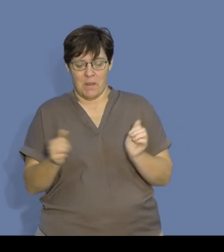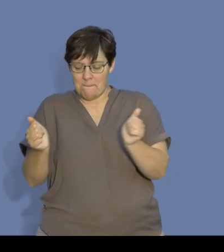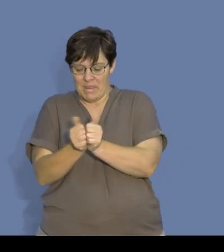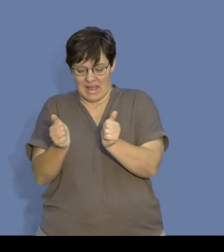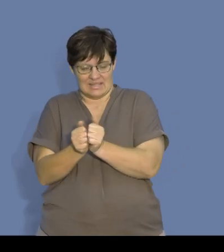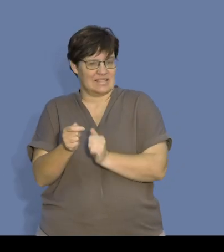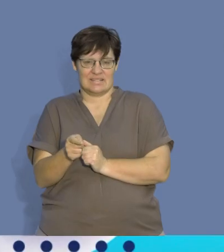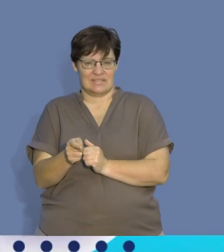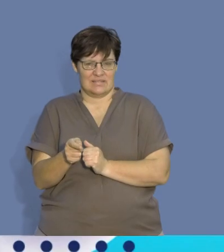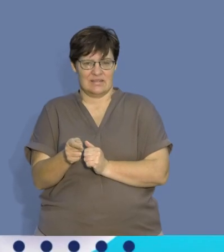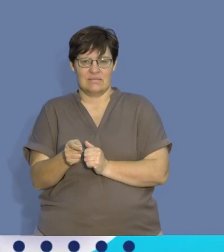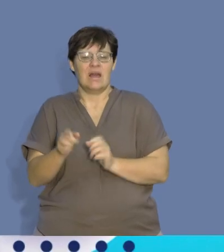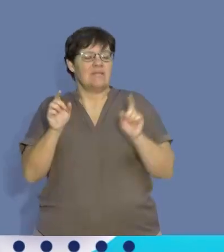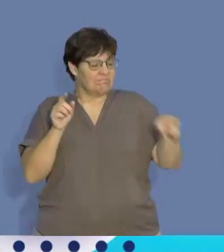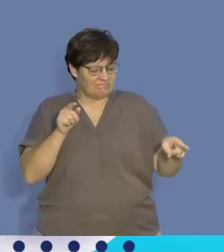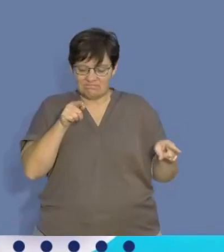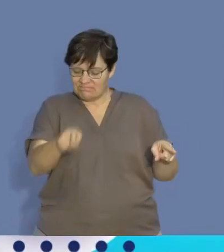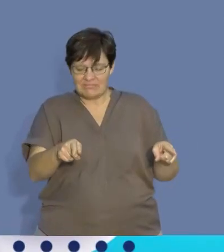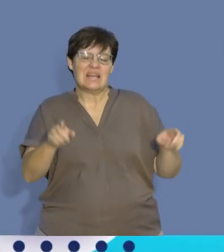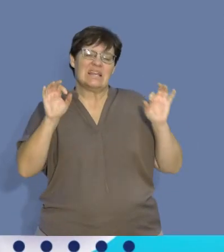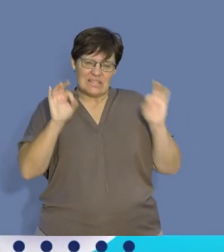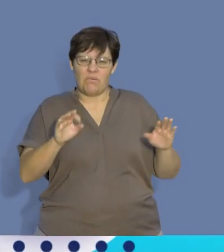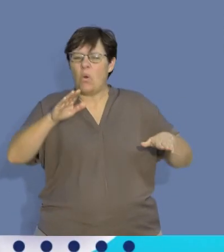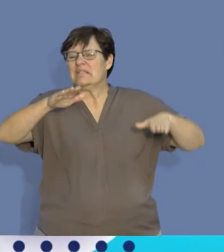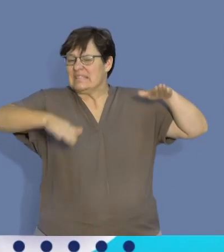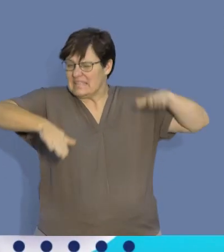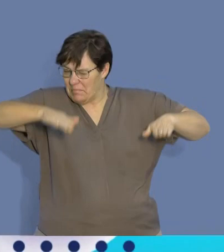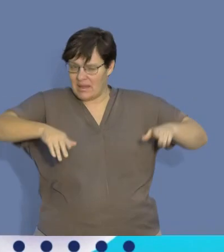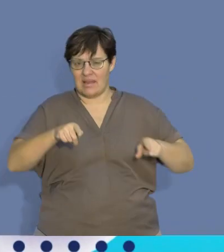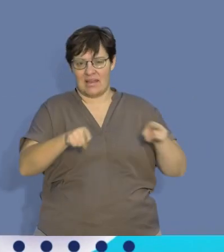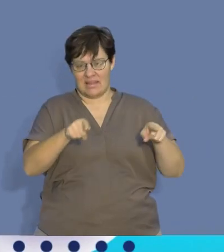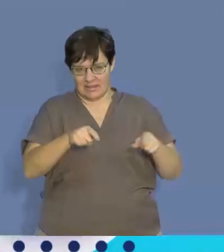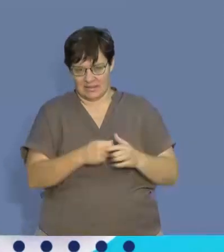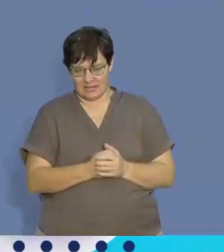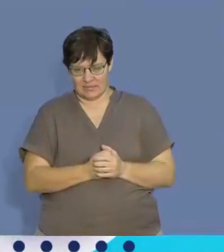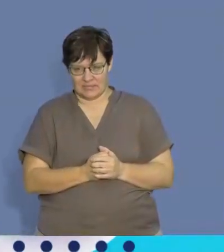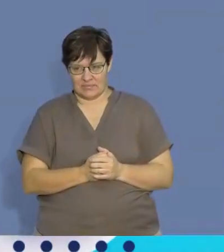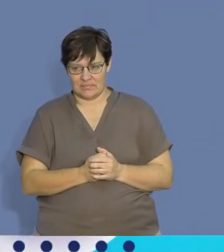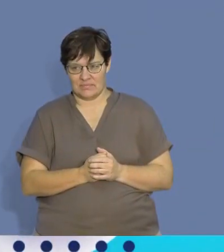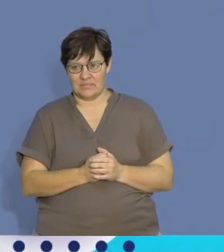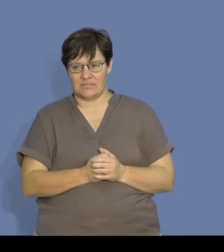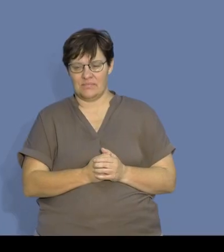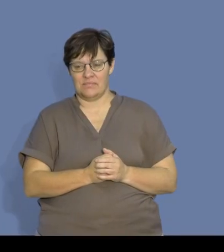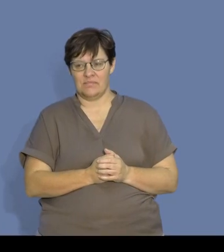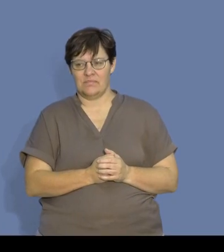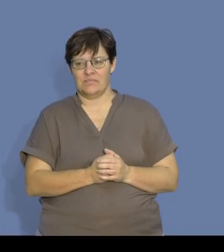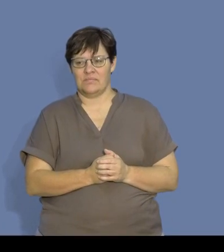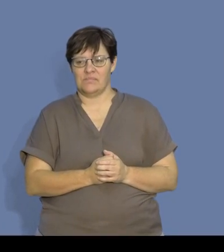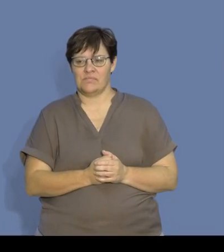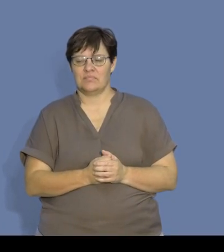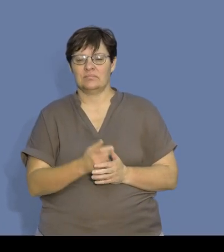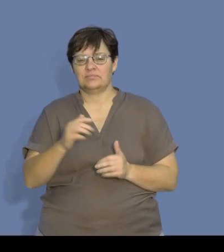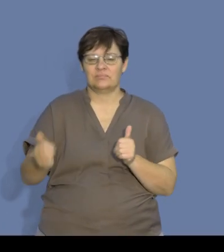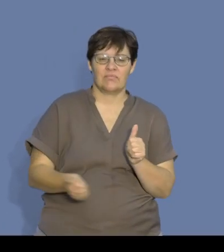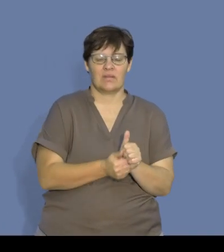a partnership. It's exactly the same or very, very similar to your sole trader.